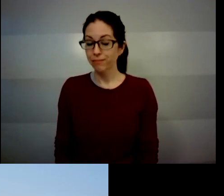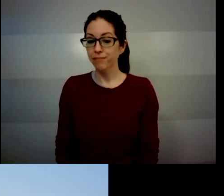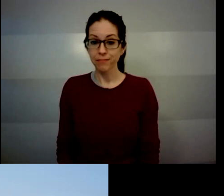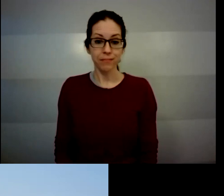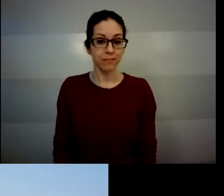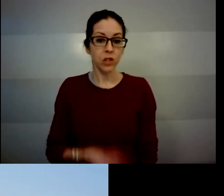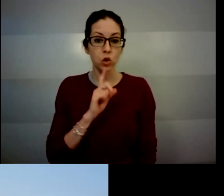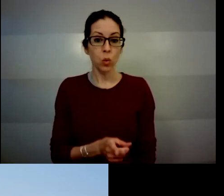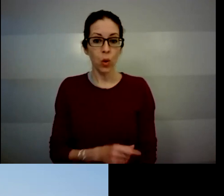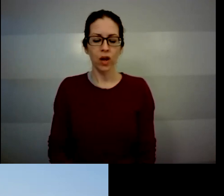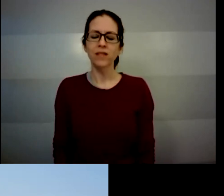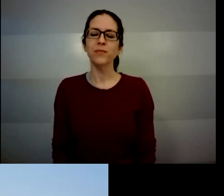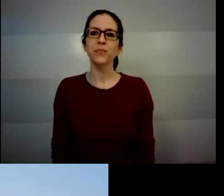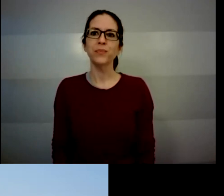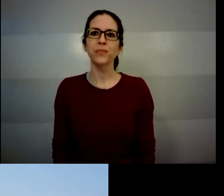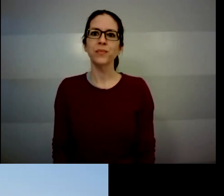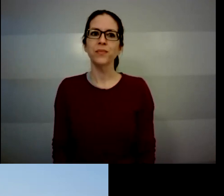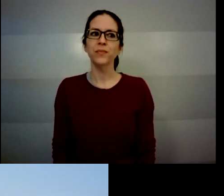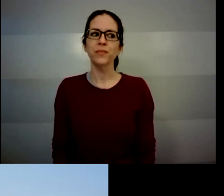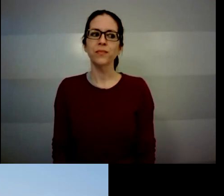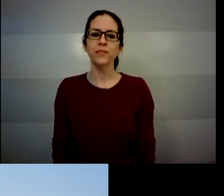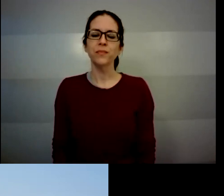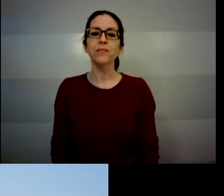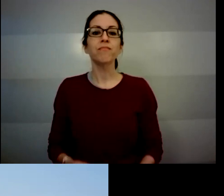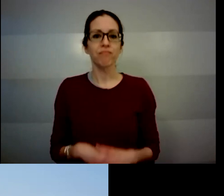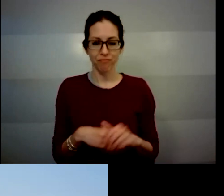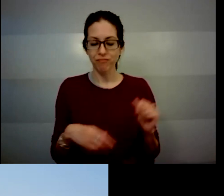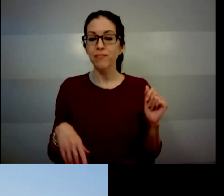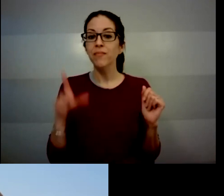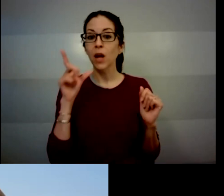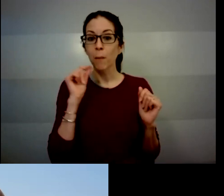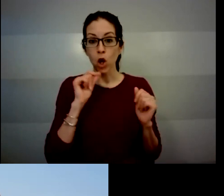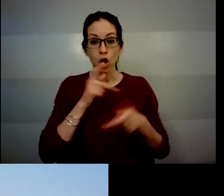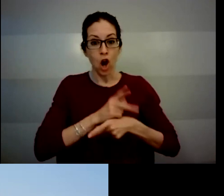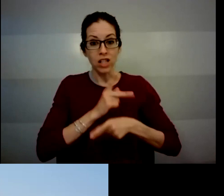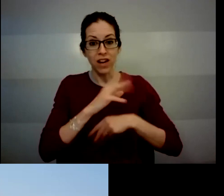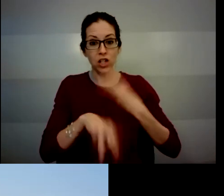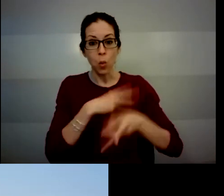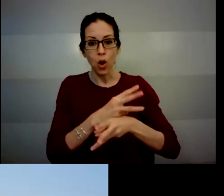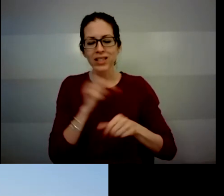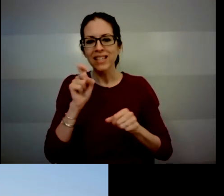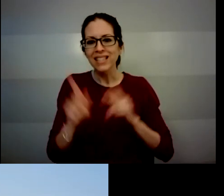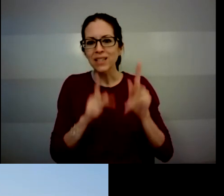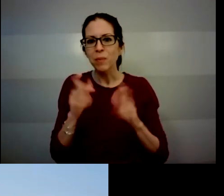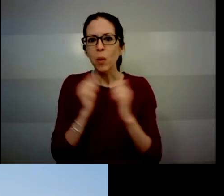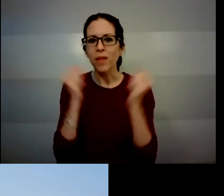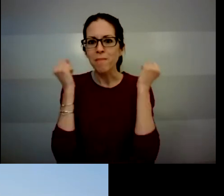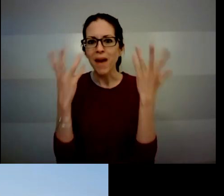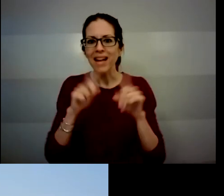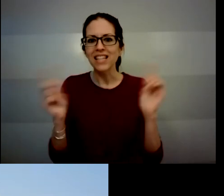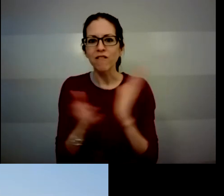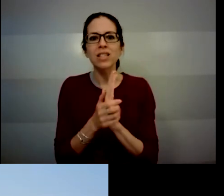Sure. So I would say the bird conservation world needs people with lots of different types of skill